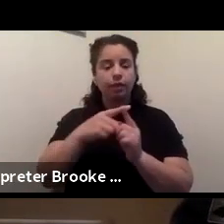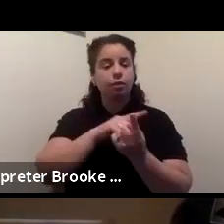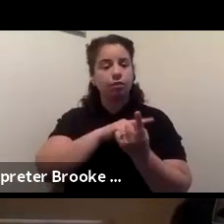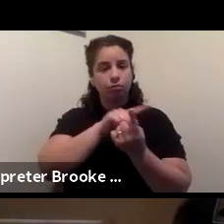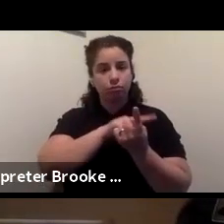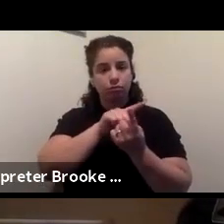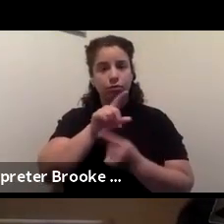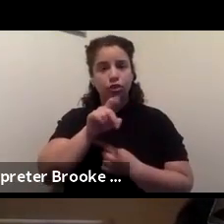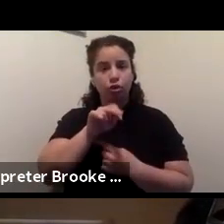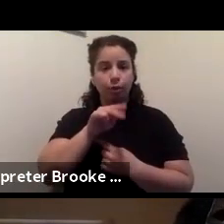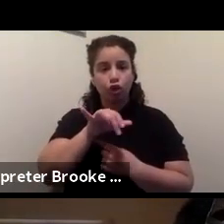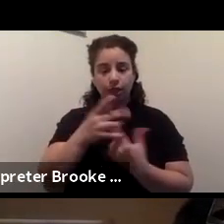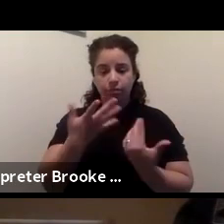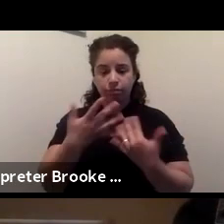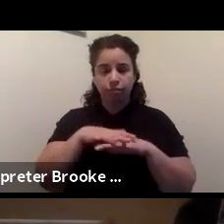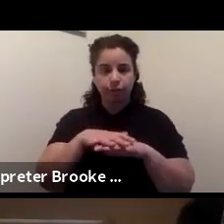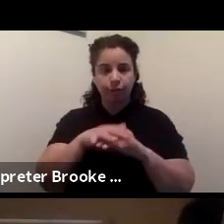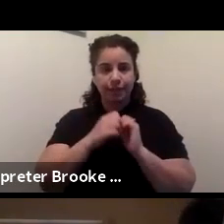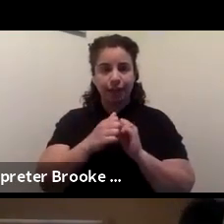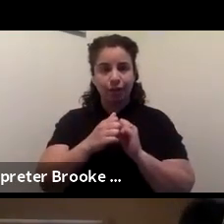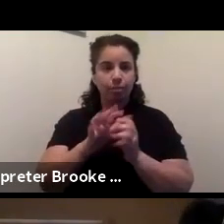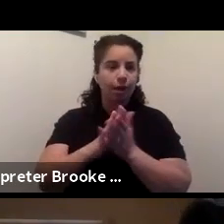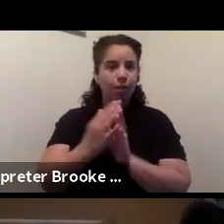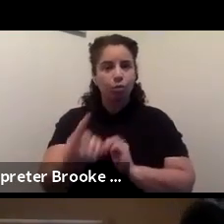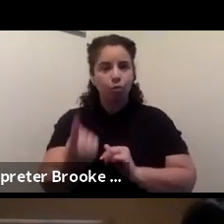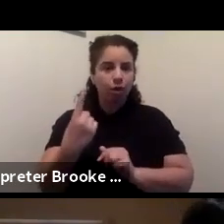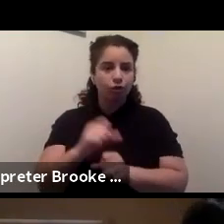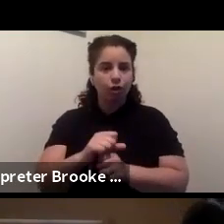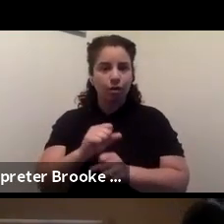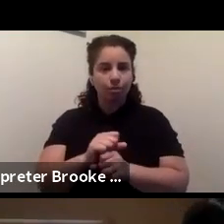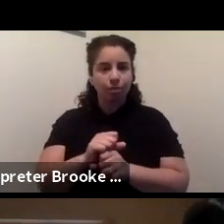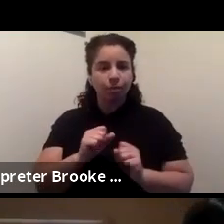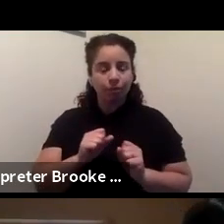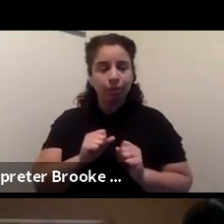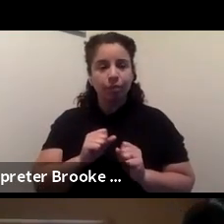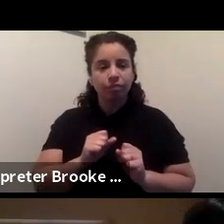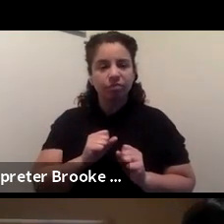create. And also looking at